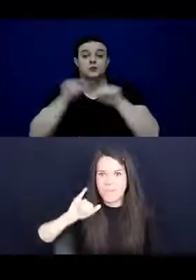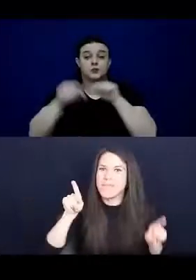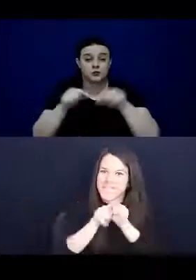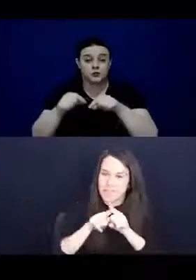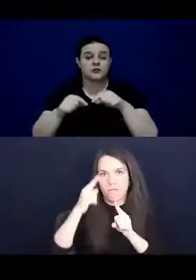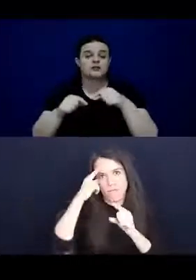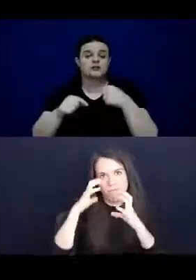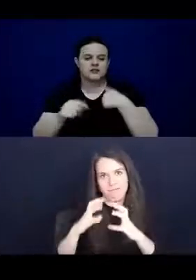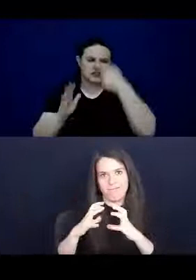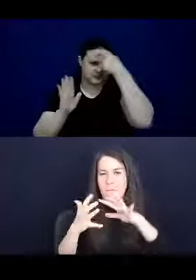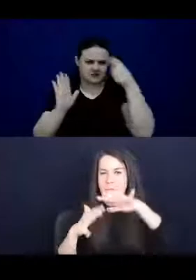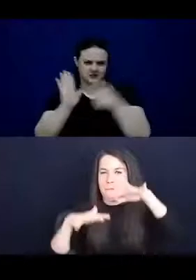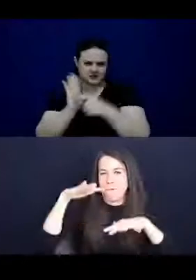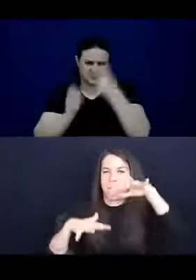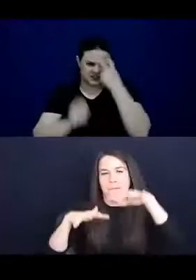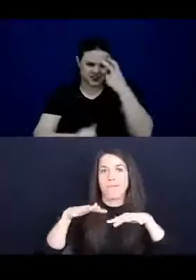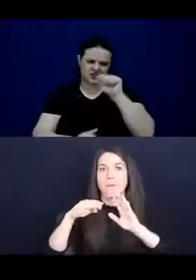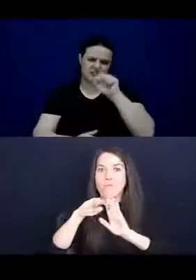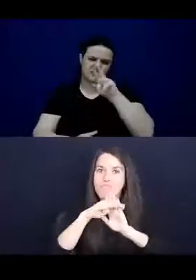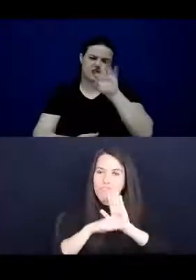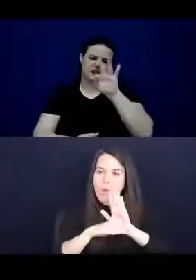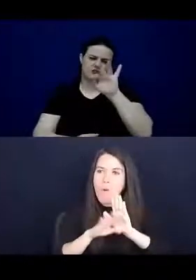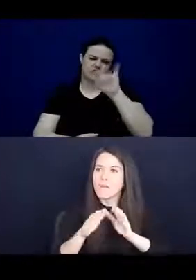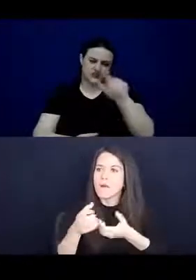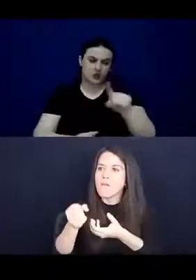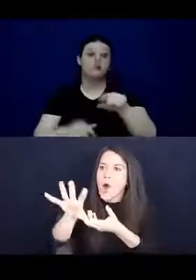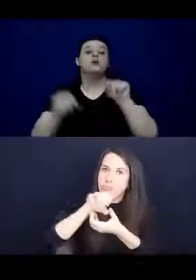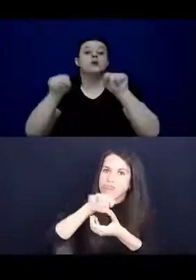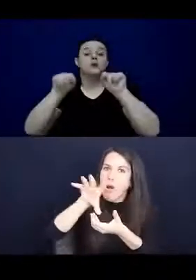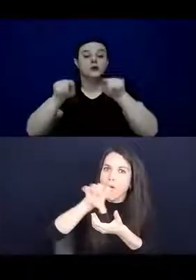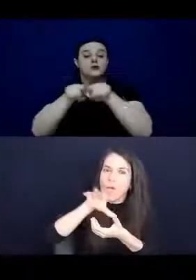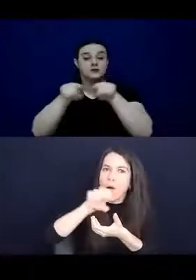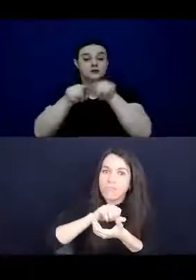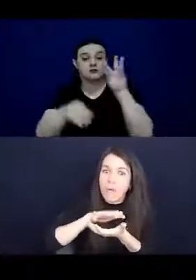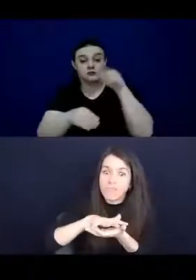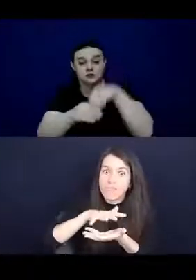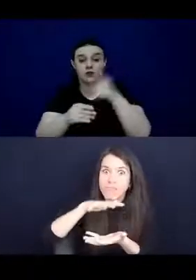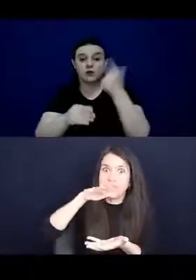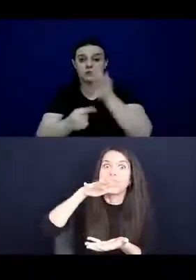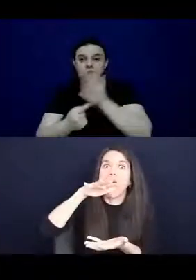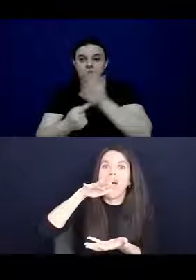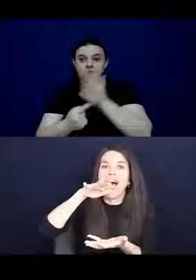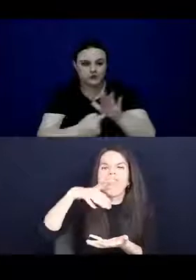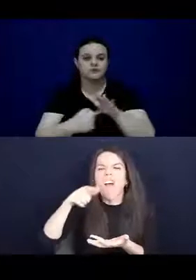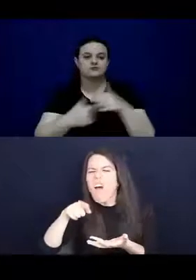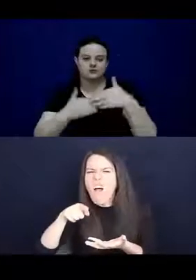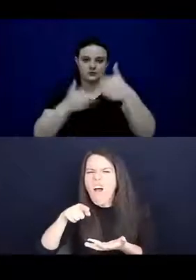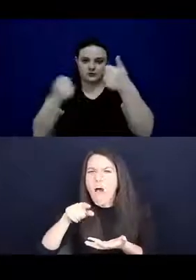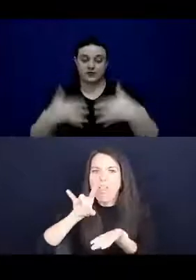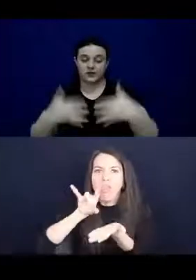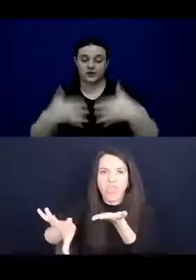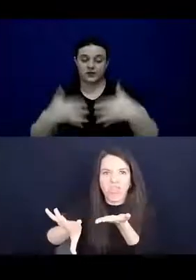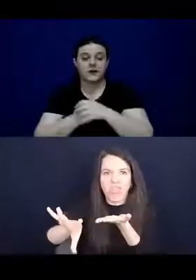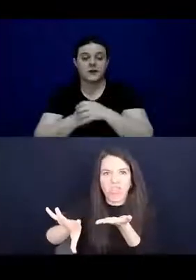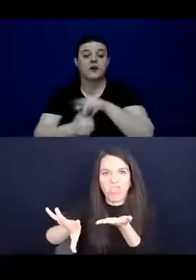vision methods, which we'll talk about a little later in the presentation, tries to apply the same principle, that rather